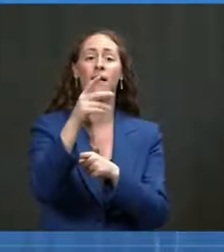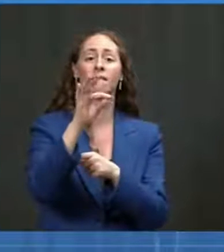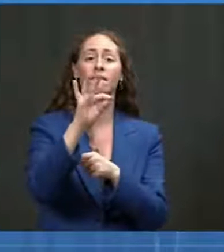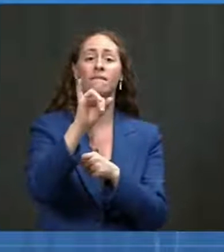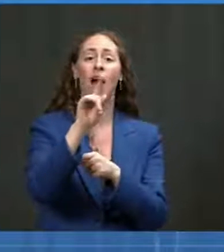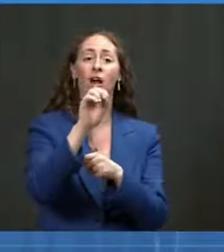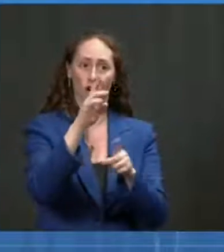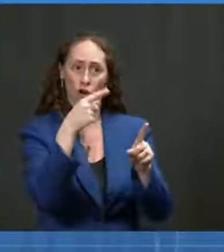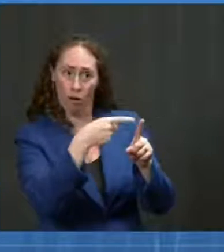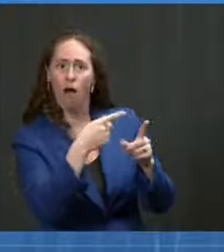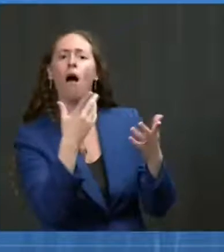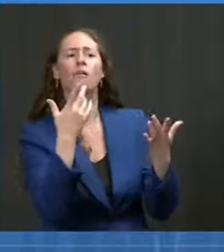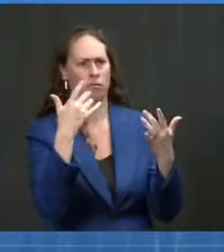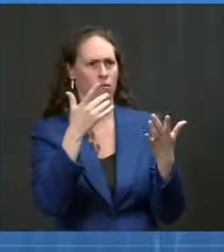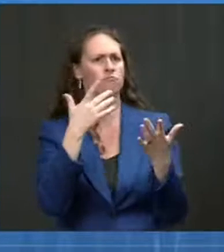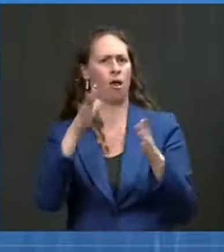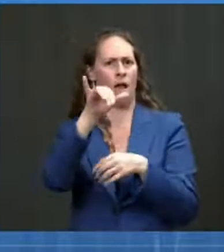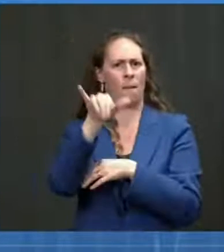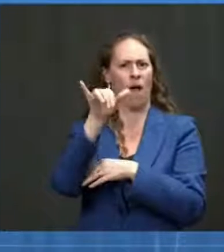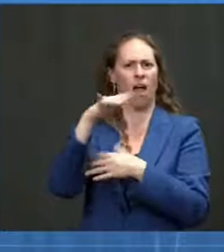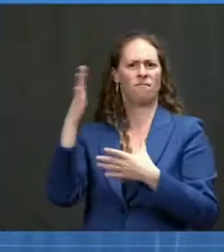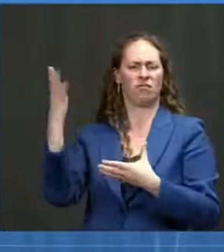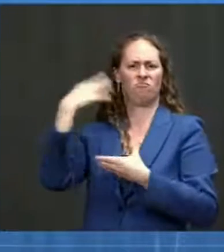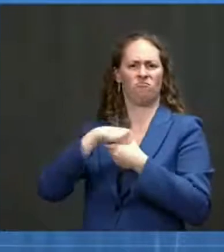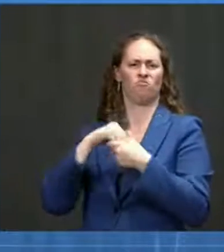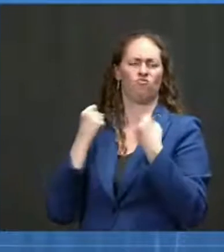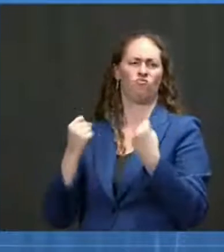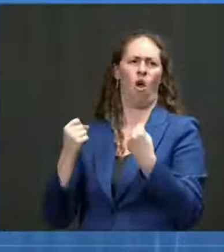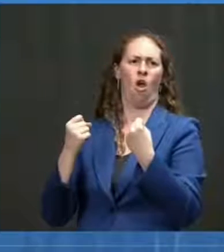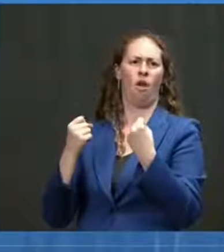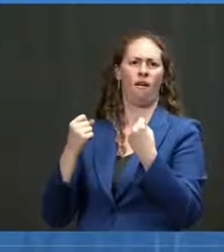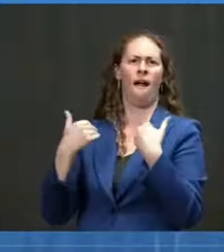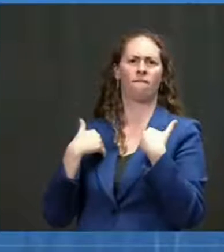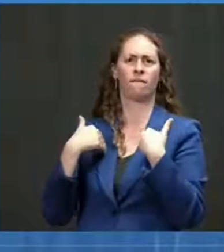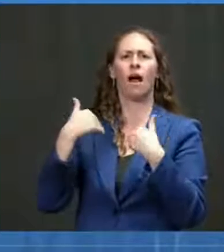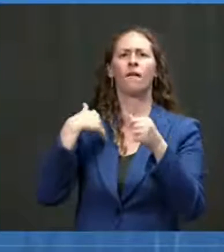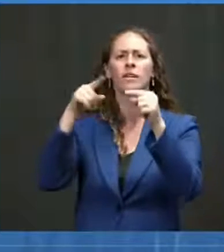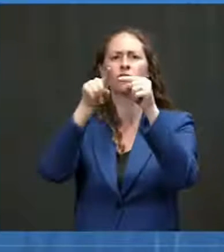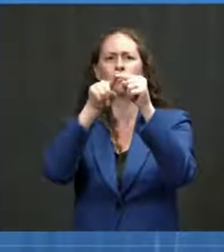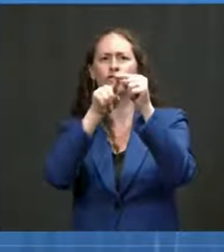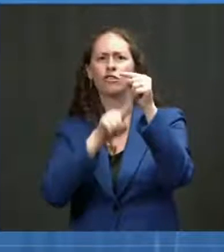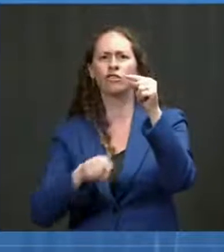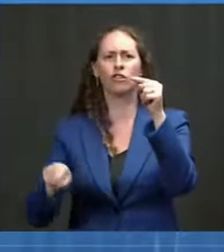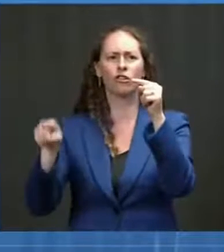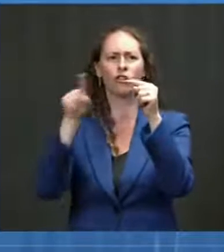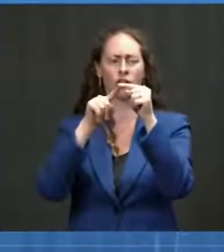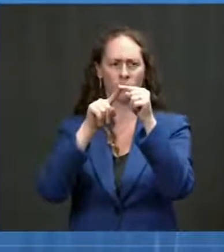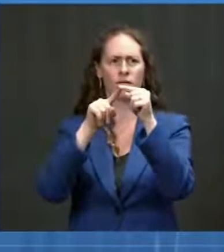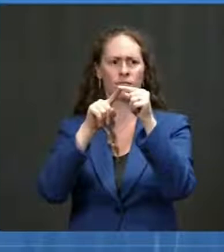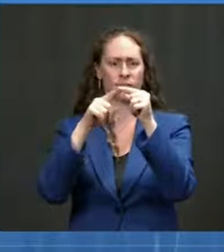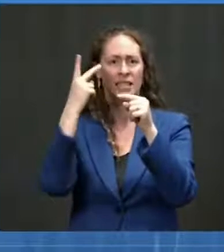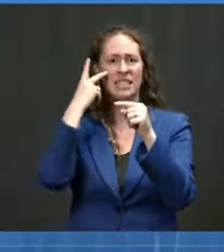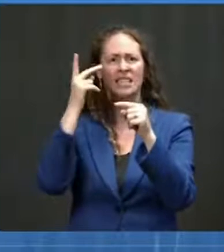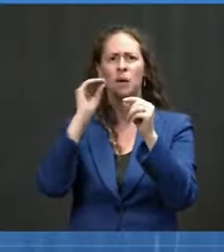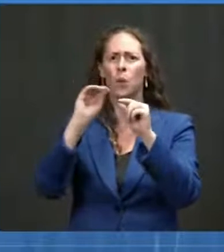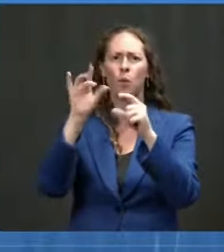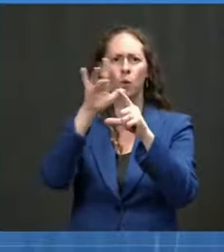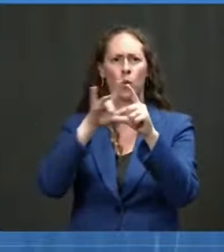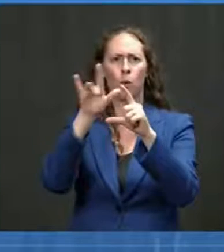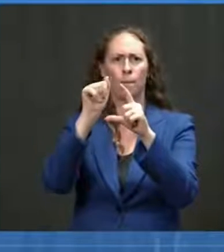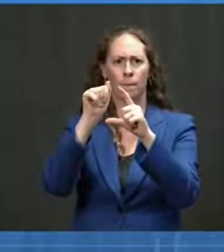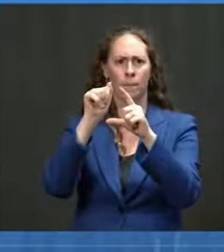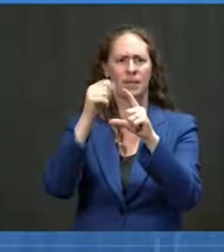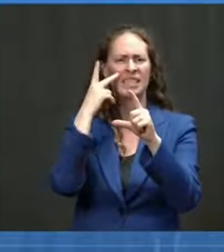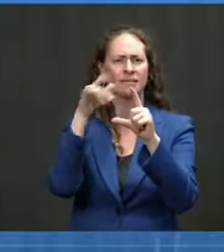immunization. And the open circles are the same people as in the pink circles. And you're